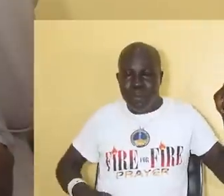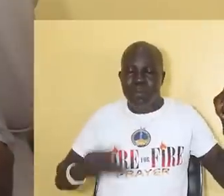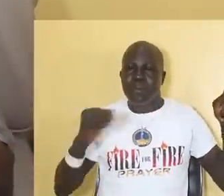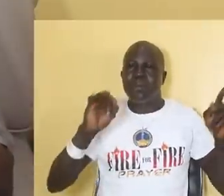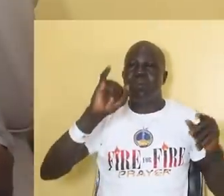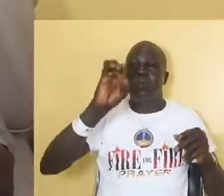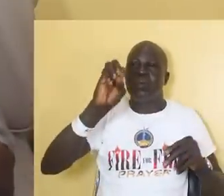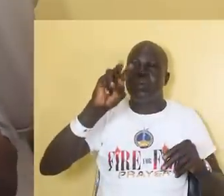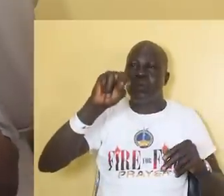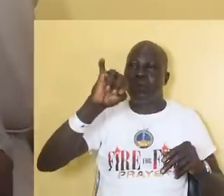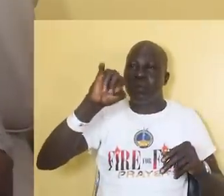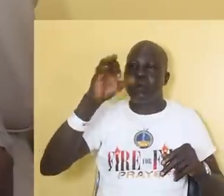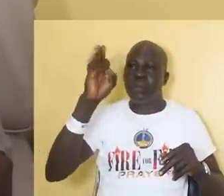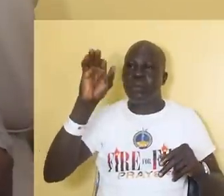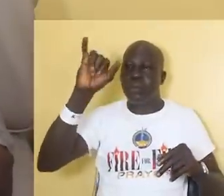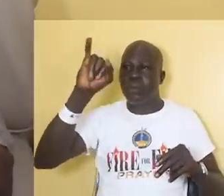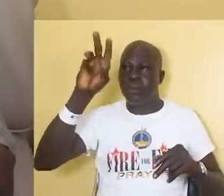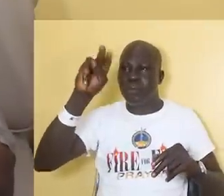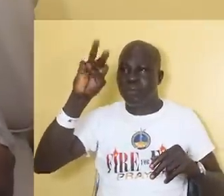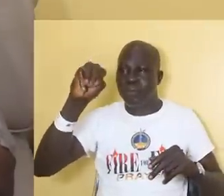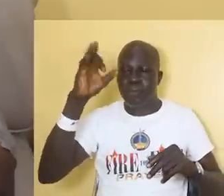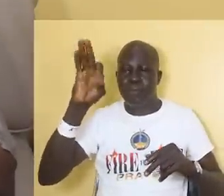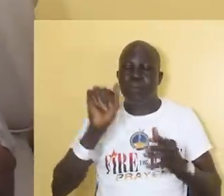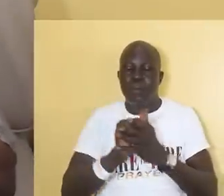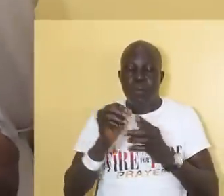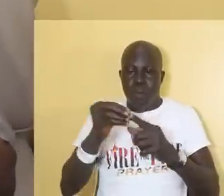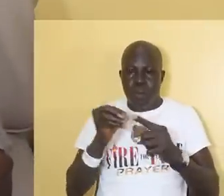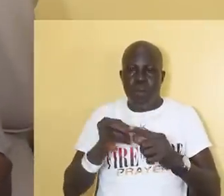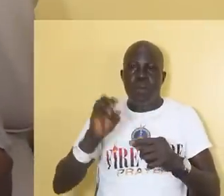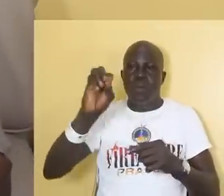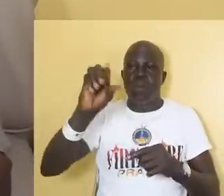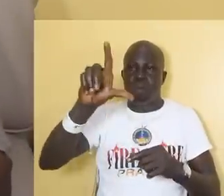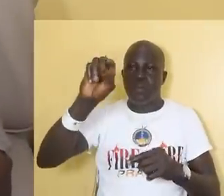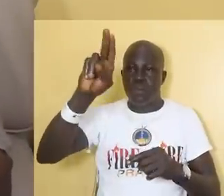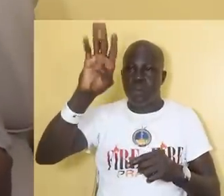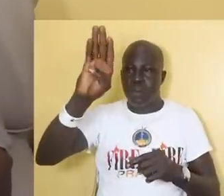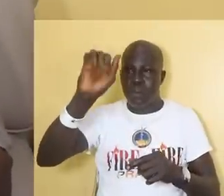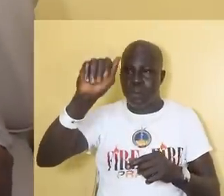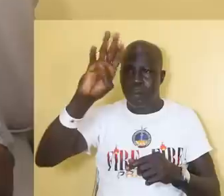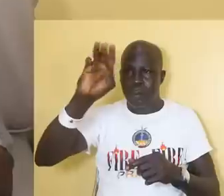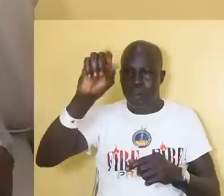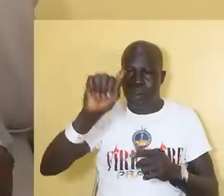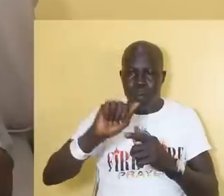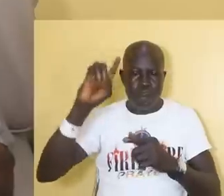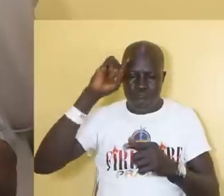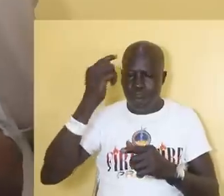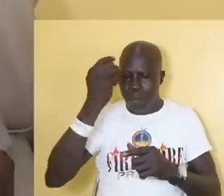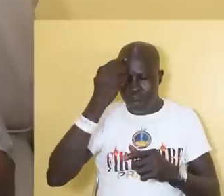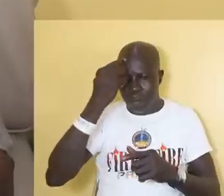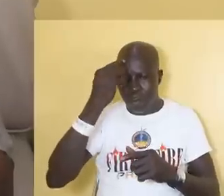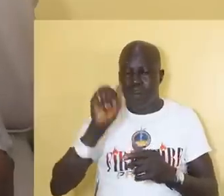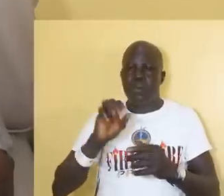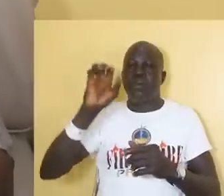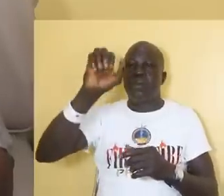ife. Abi ti Olubadan. Oh Olubadan. Abi ti governor Seyi Makinde. Oh governor Seyi Makinde. Abi ti awon minister to wa. All